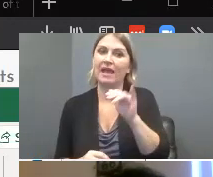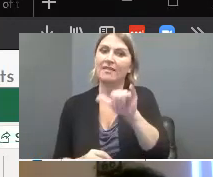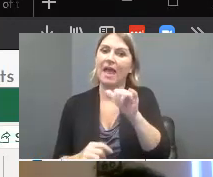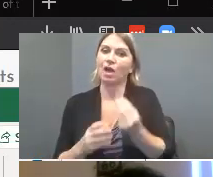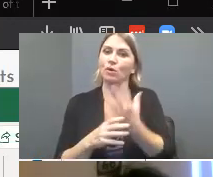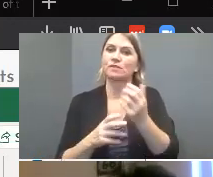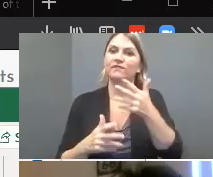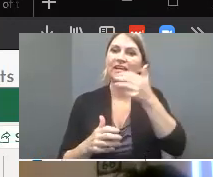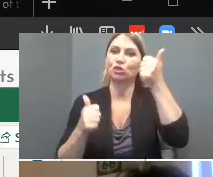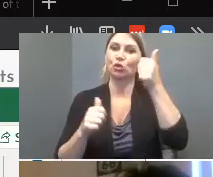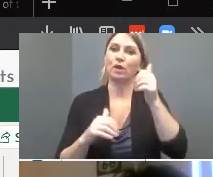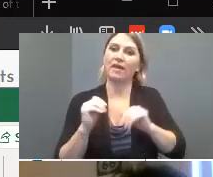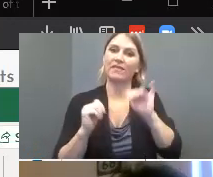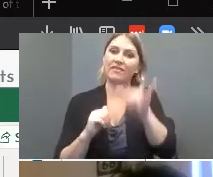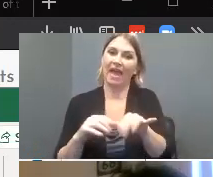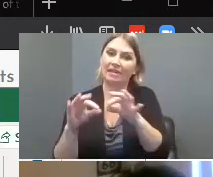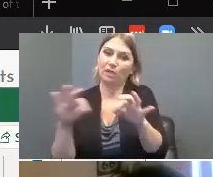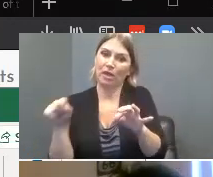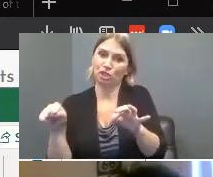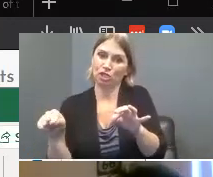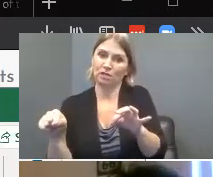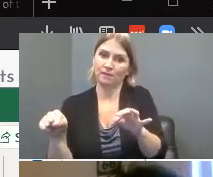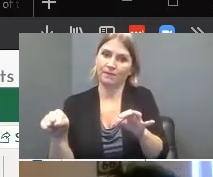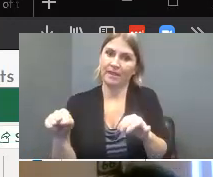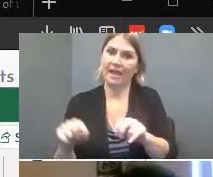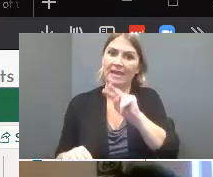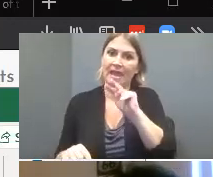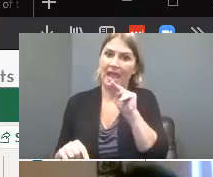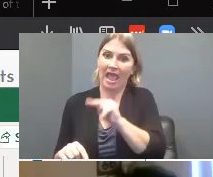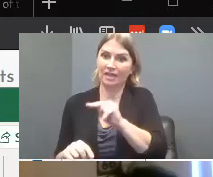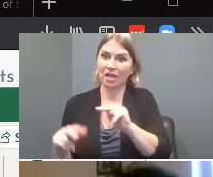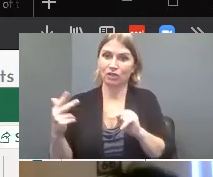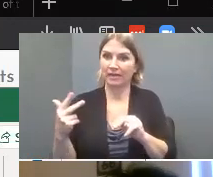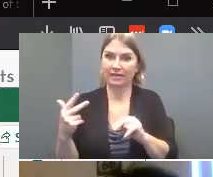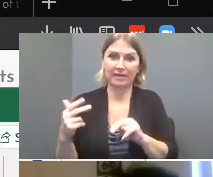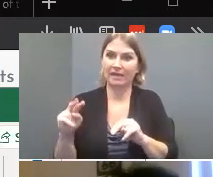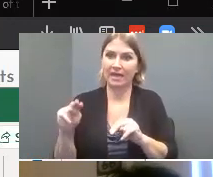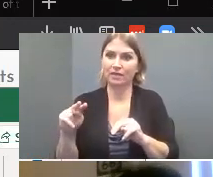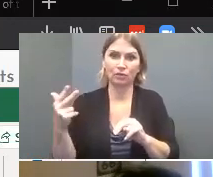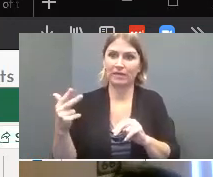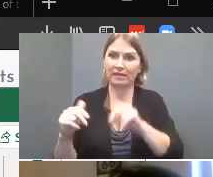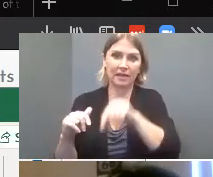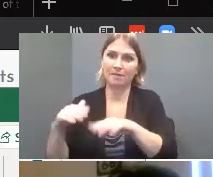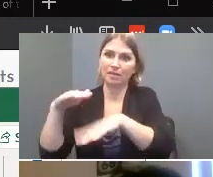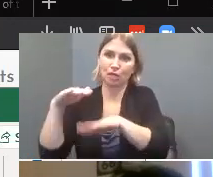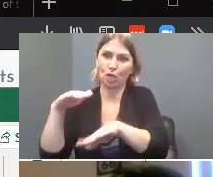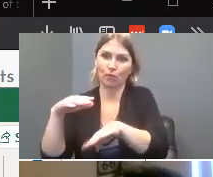this equation, and this n cubed cannot possibly be the lower bound of this equation.